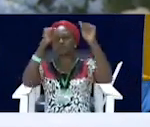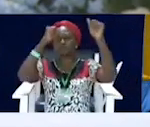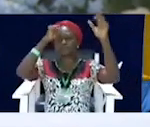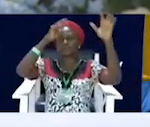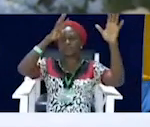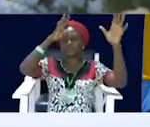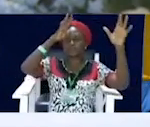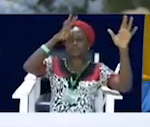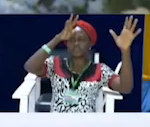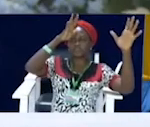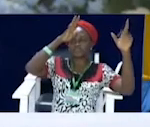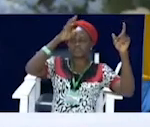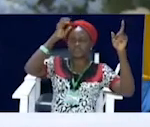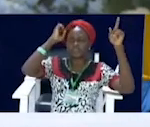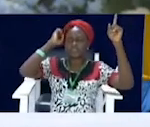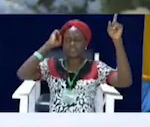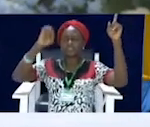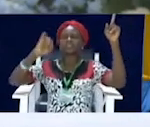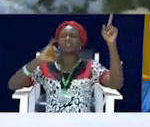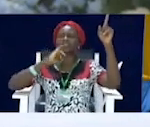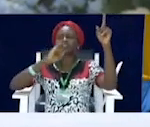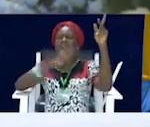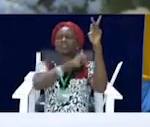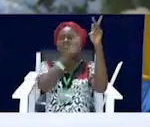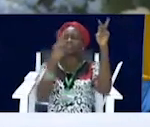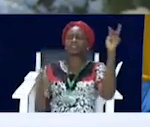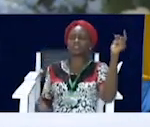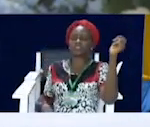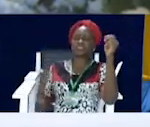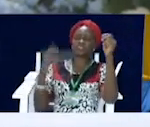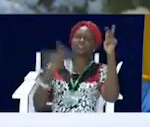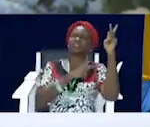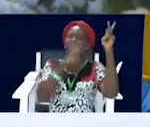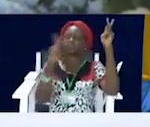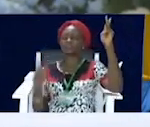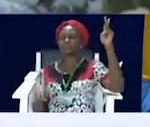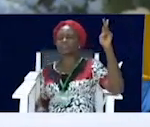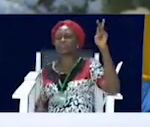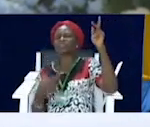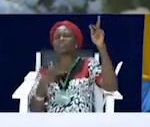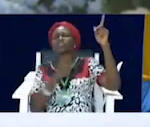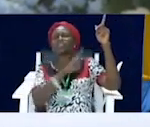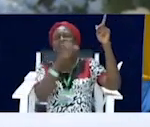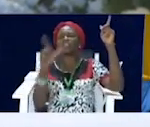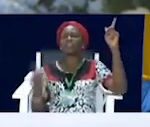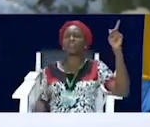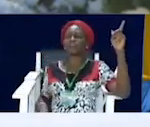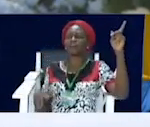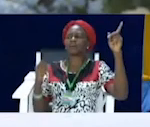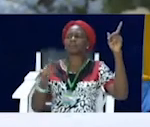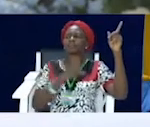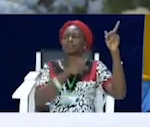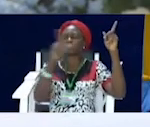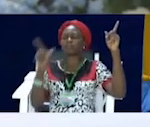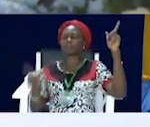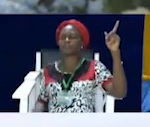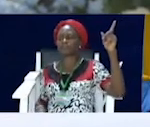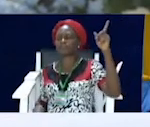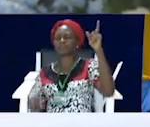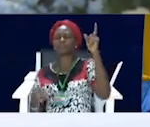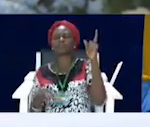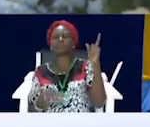Almighty Father, He is King of Kings, Lord